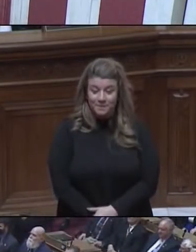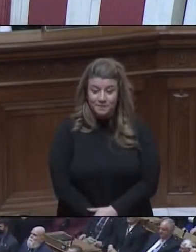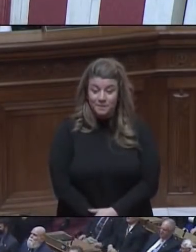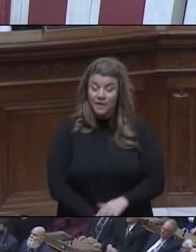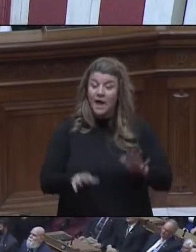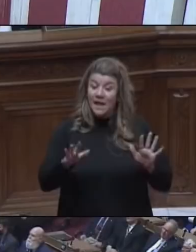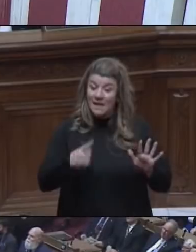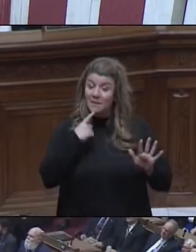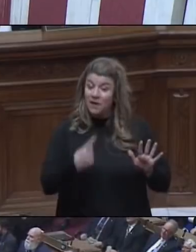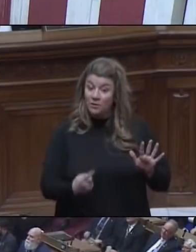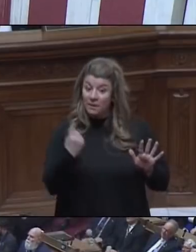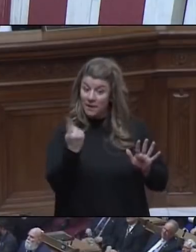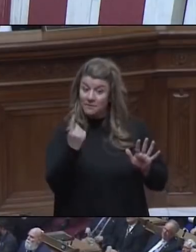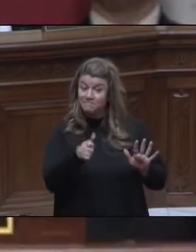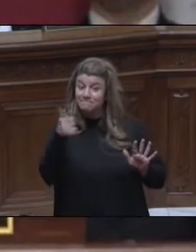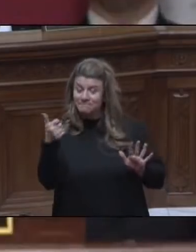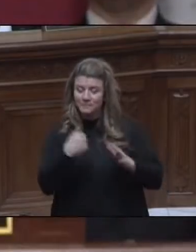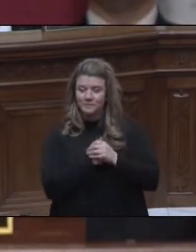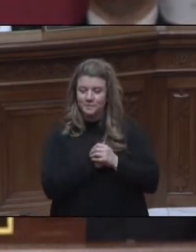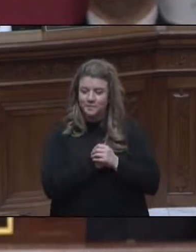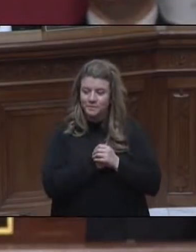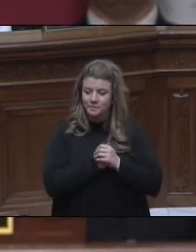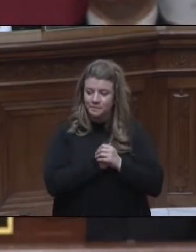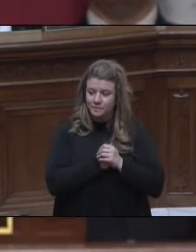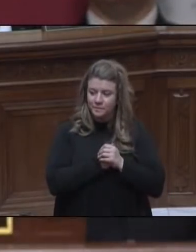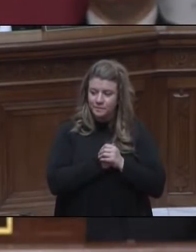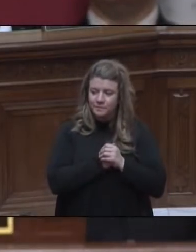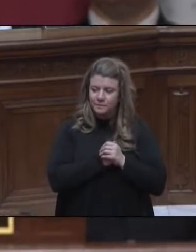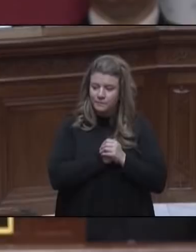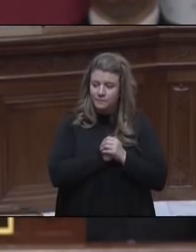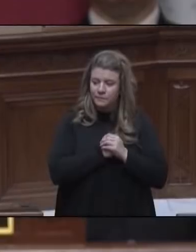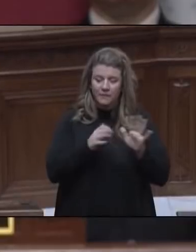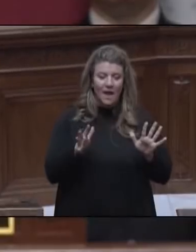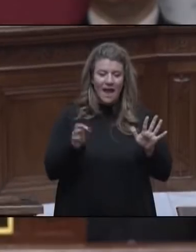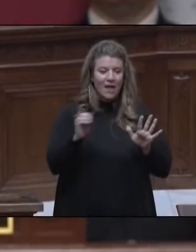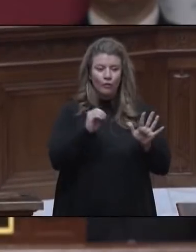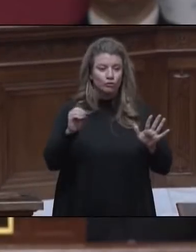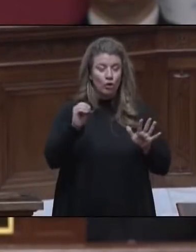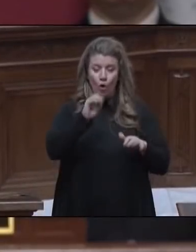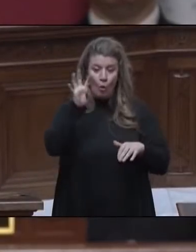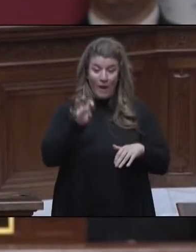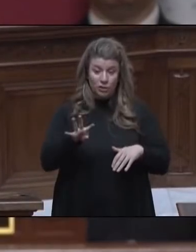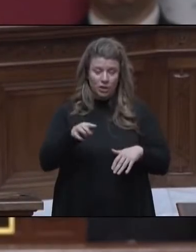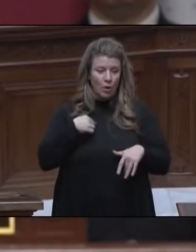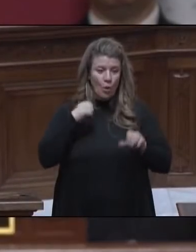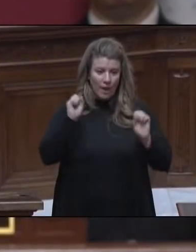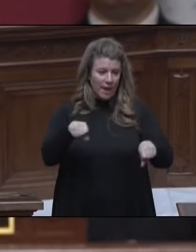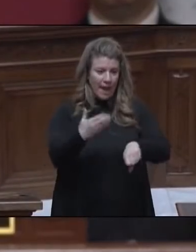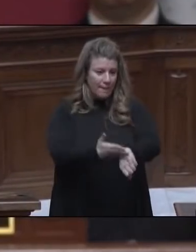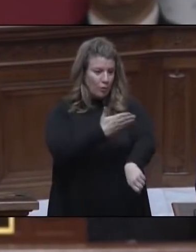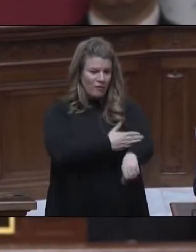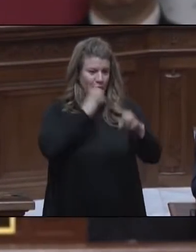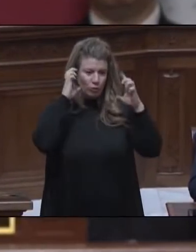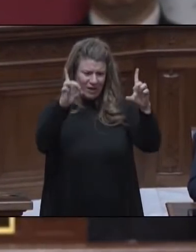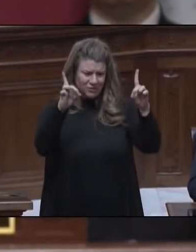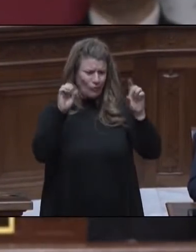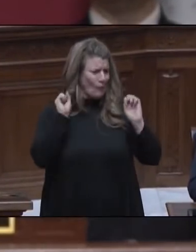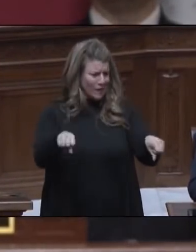Let me tell you just this. There's no question we can make education better and better, can we not? All the